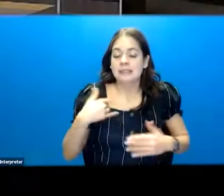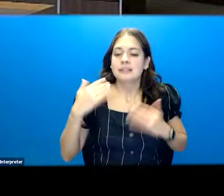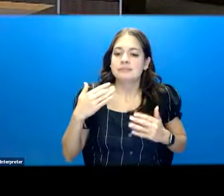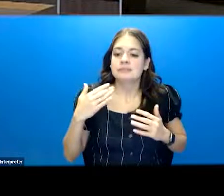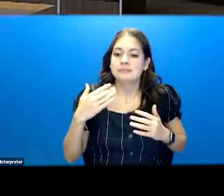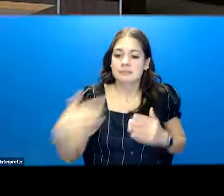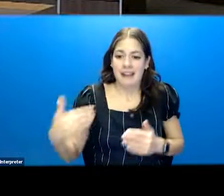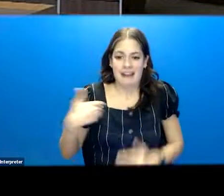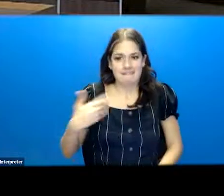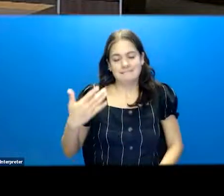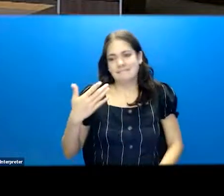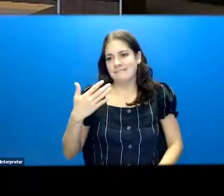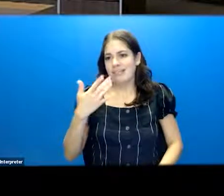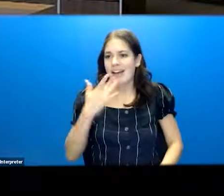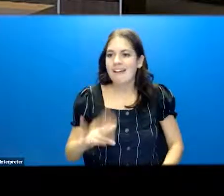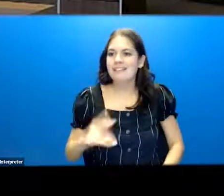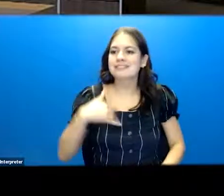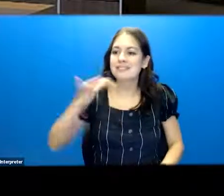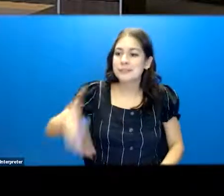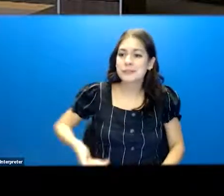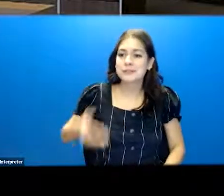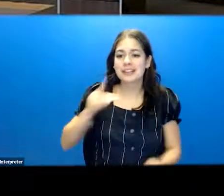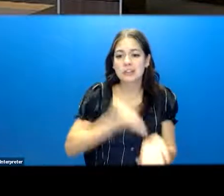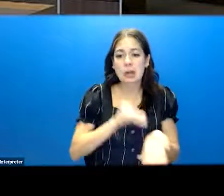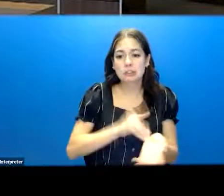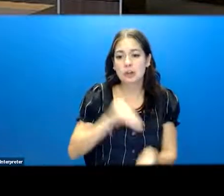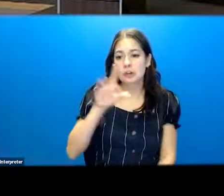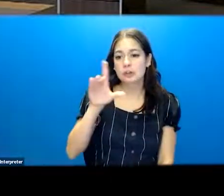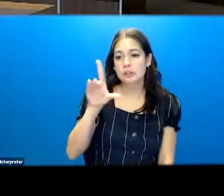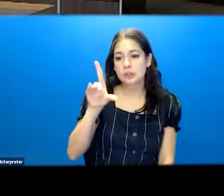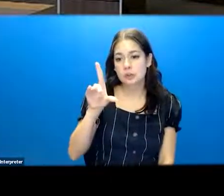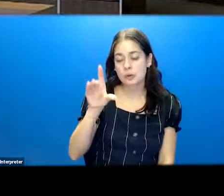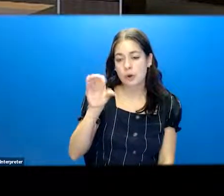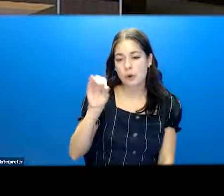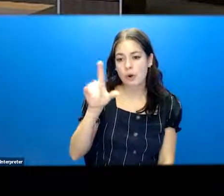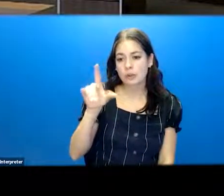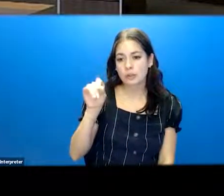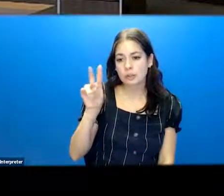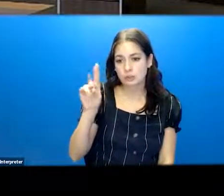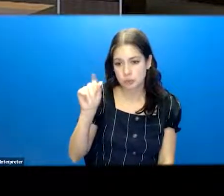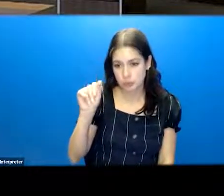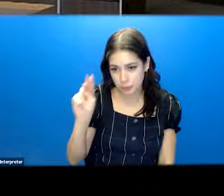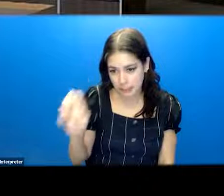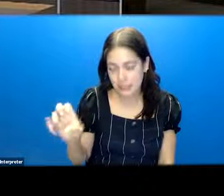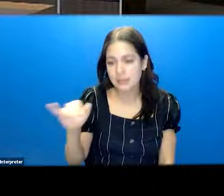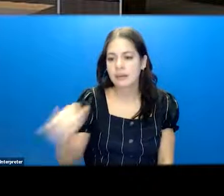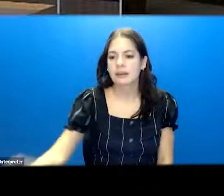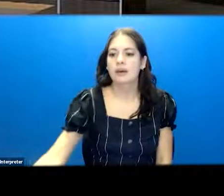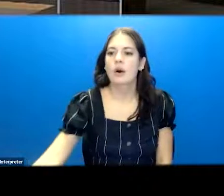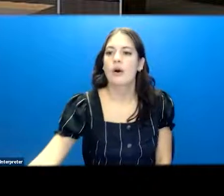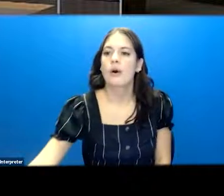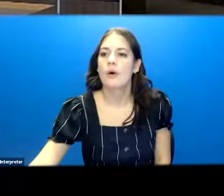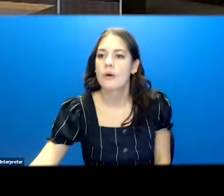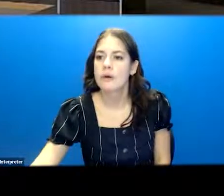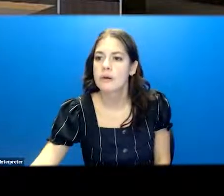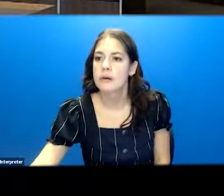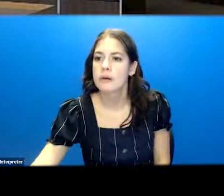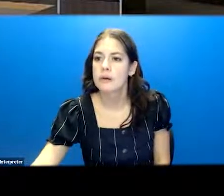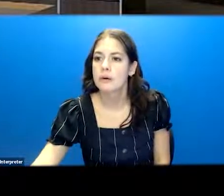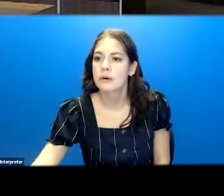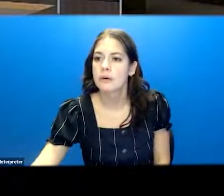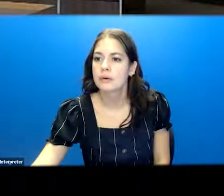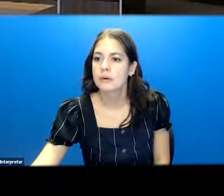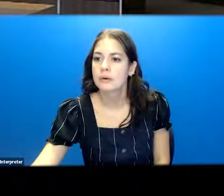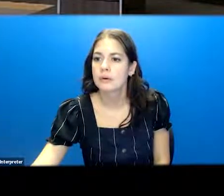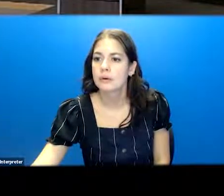I have the privilege of introducing Dr. Oladunni Oluwoye. Dr. Oluwoye is an assistant professor in